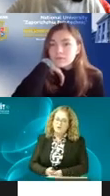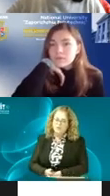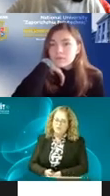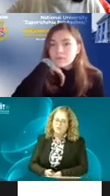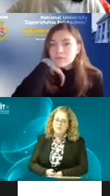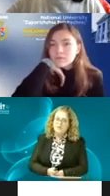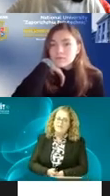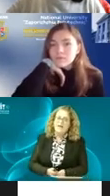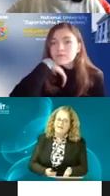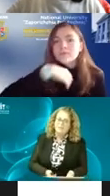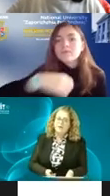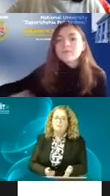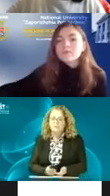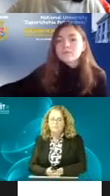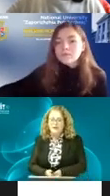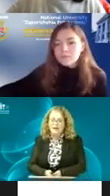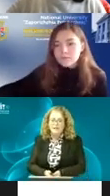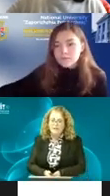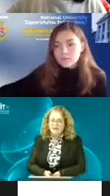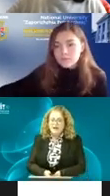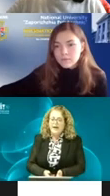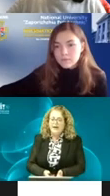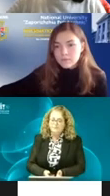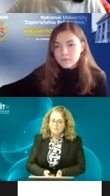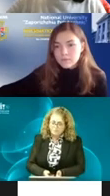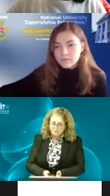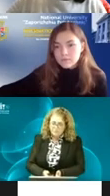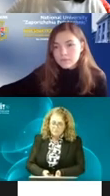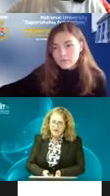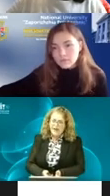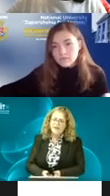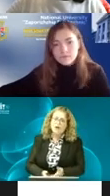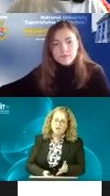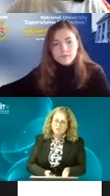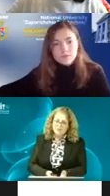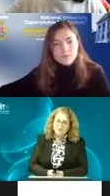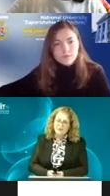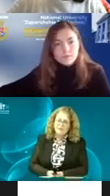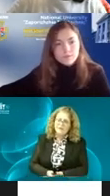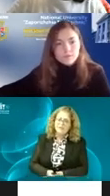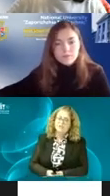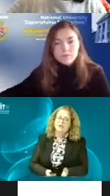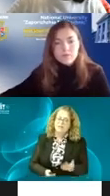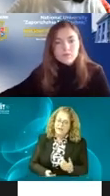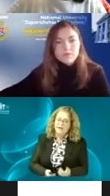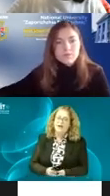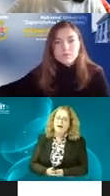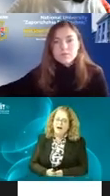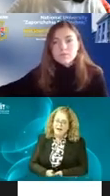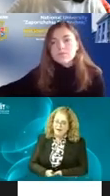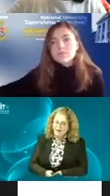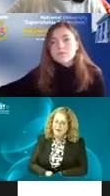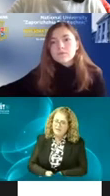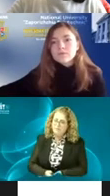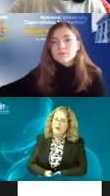doing voice user interface, NLP, multimodality. I had a lot of experience in industry. And then